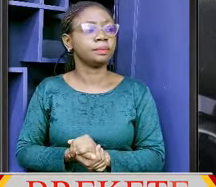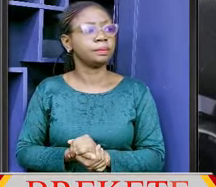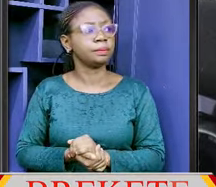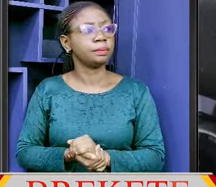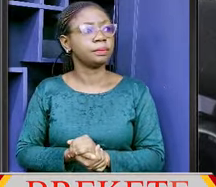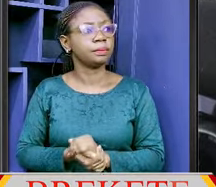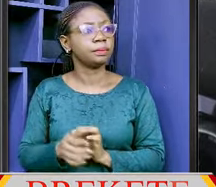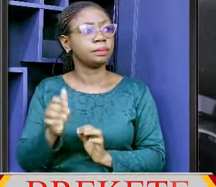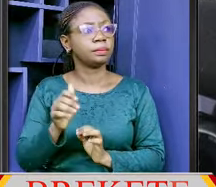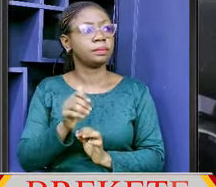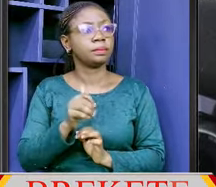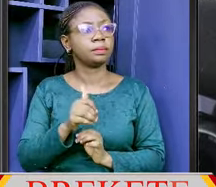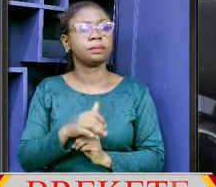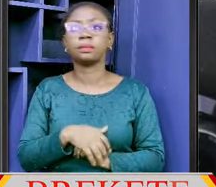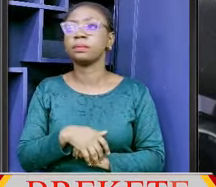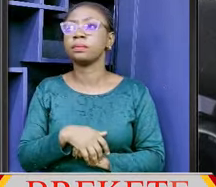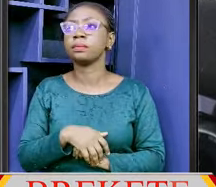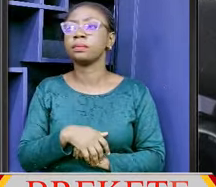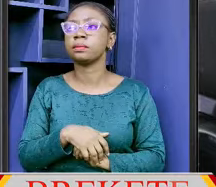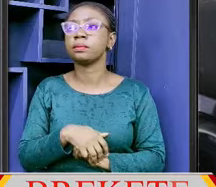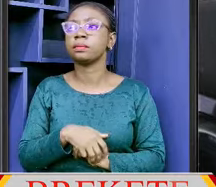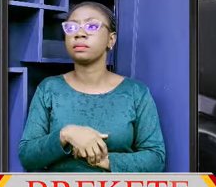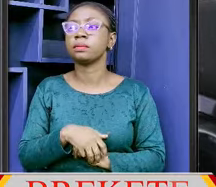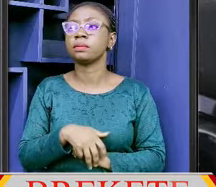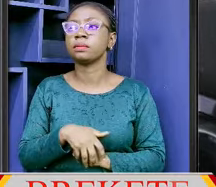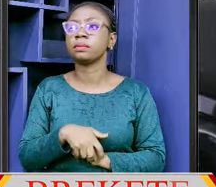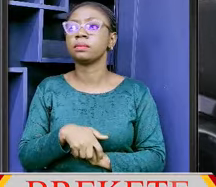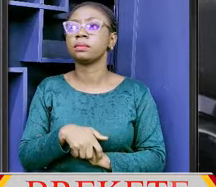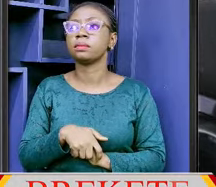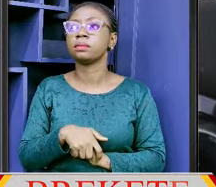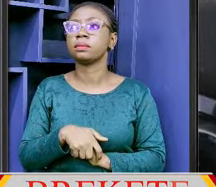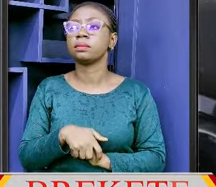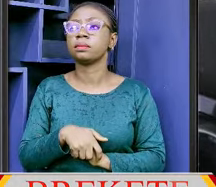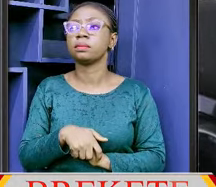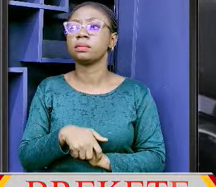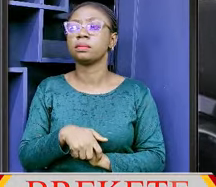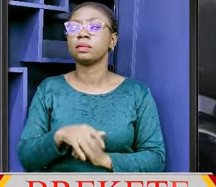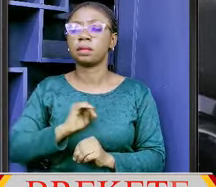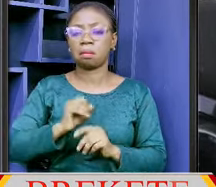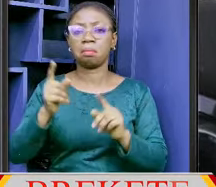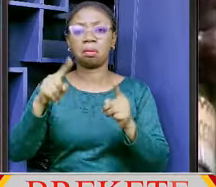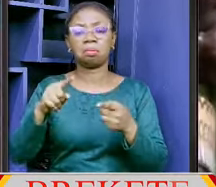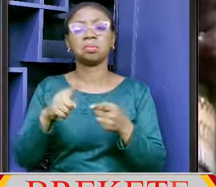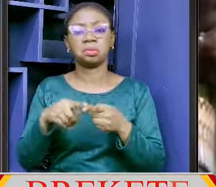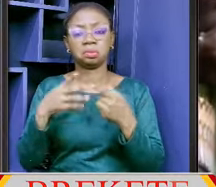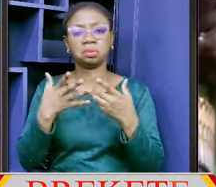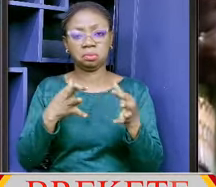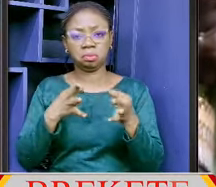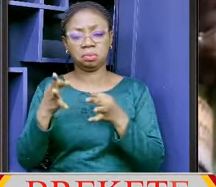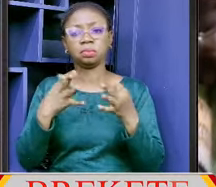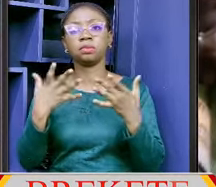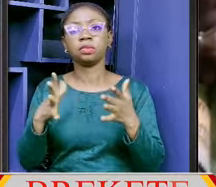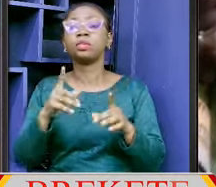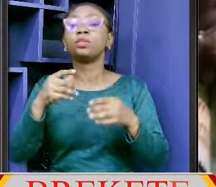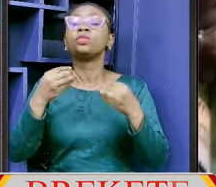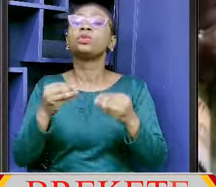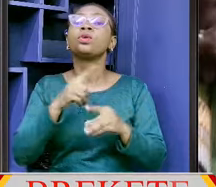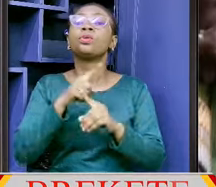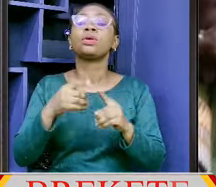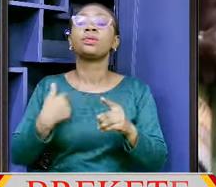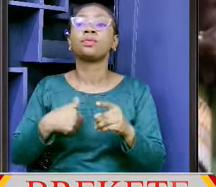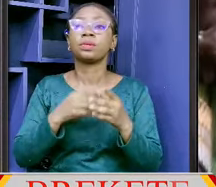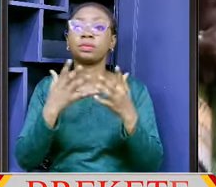At the time you were sharing. No, they don't put them in that sharing. I'm coming to complete the land. I'm coming, sir. So when we finish